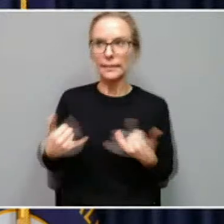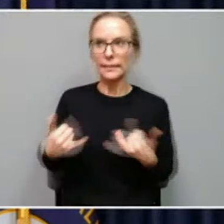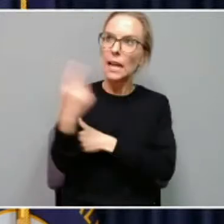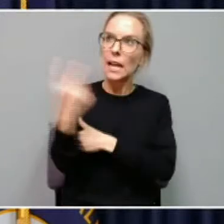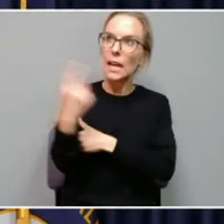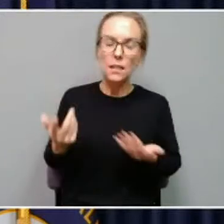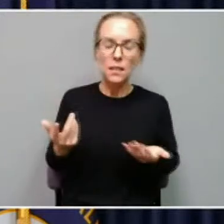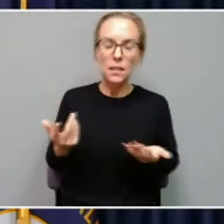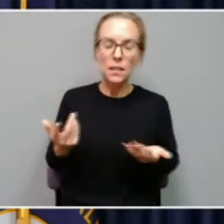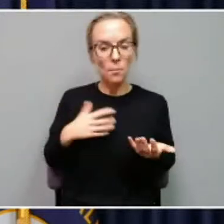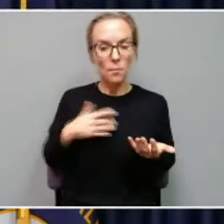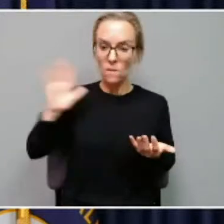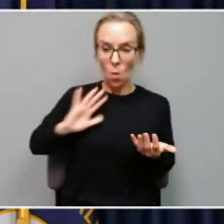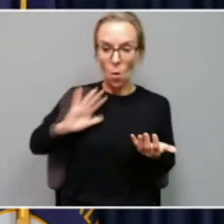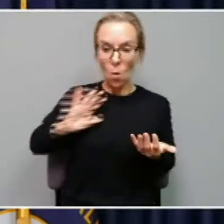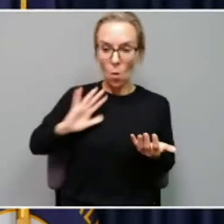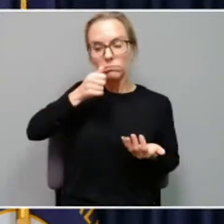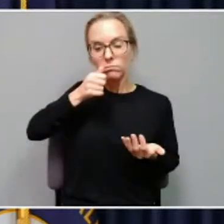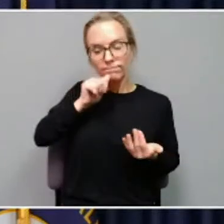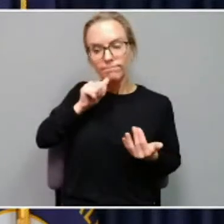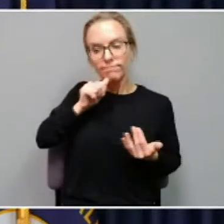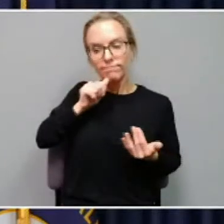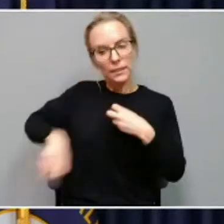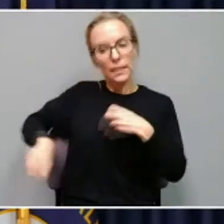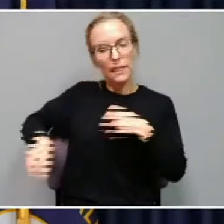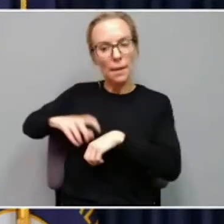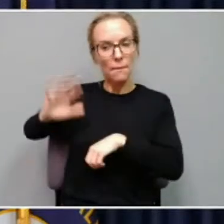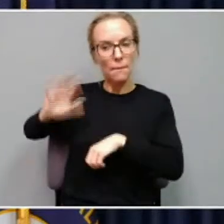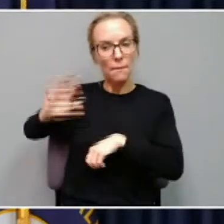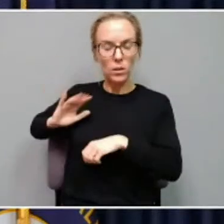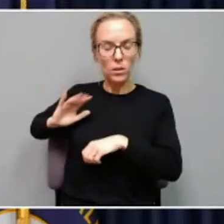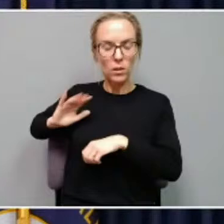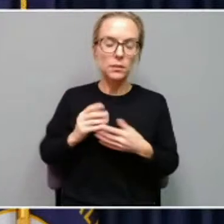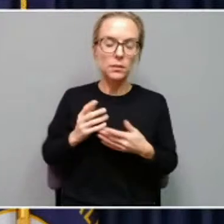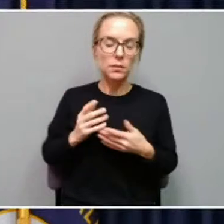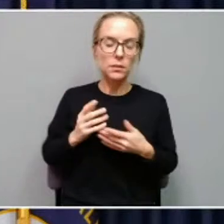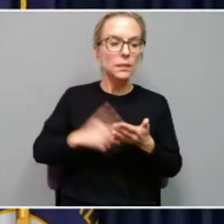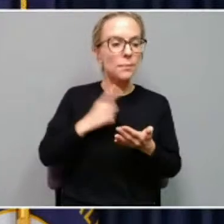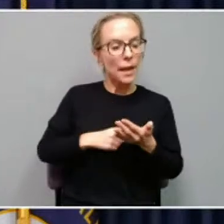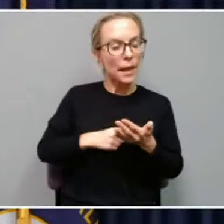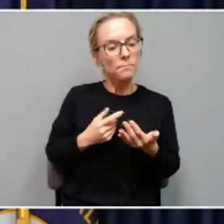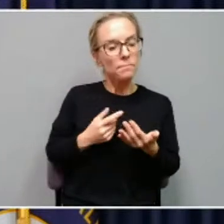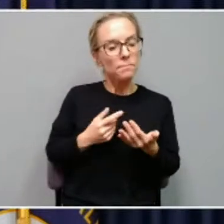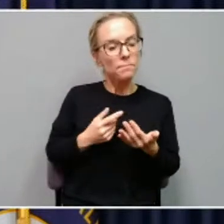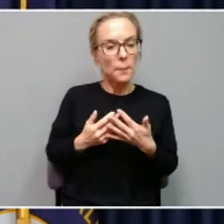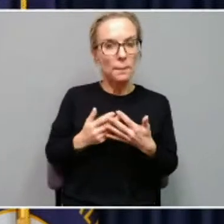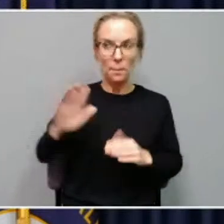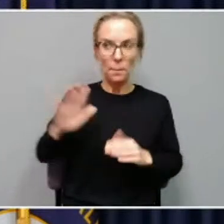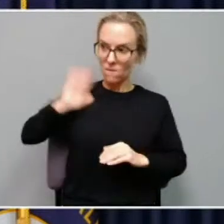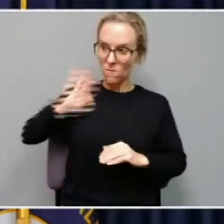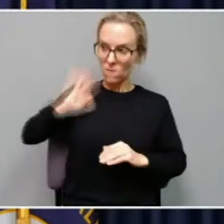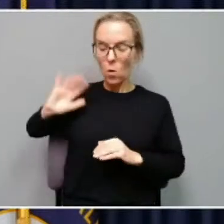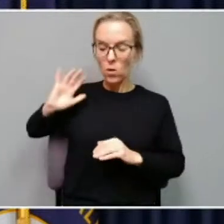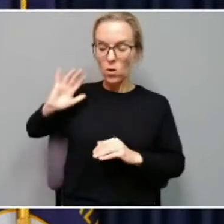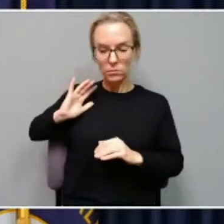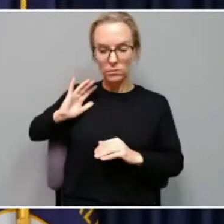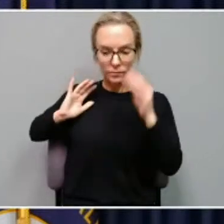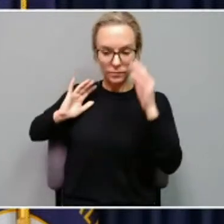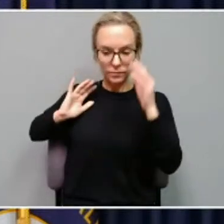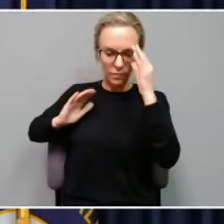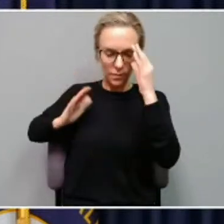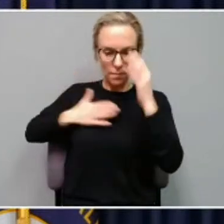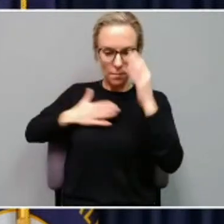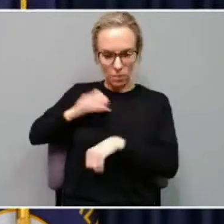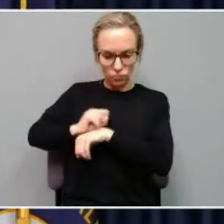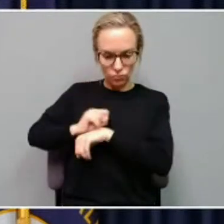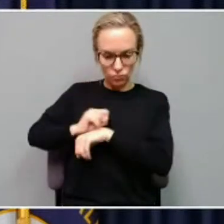tough times before. There are times before in my career where